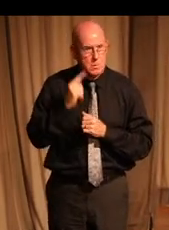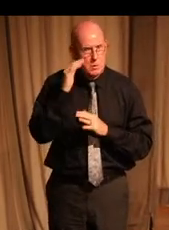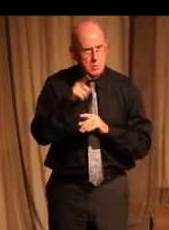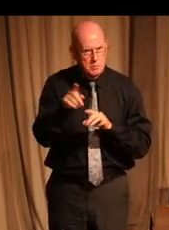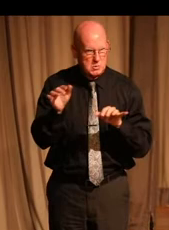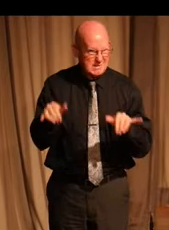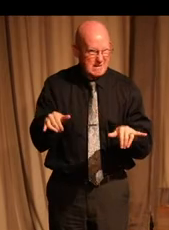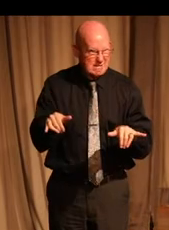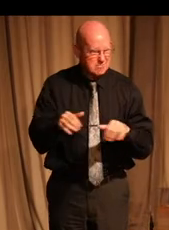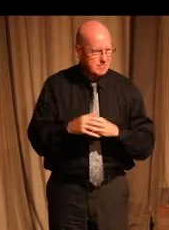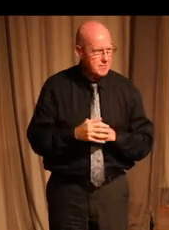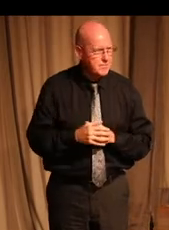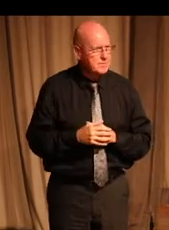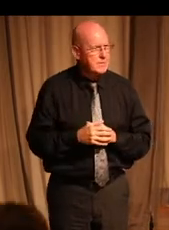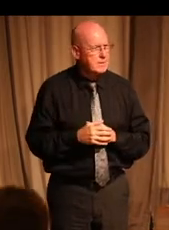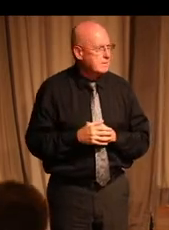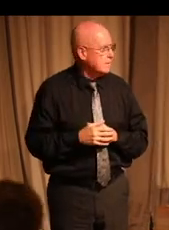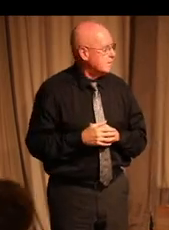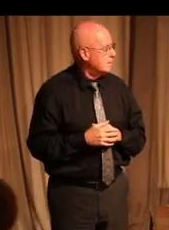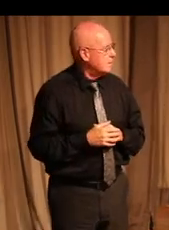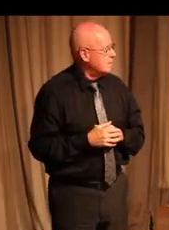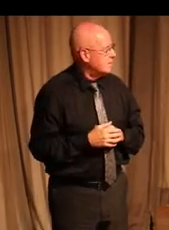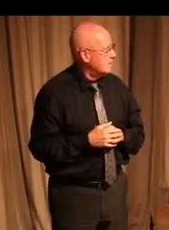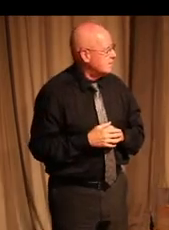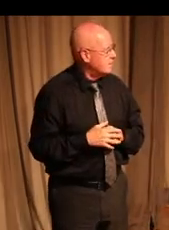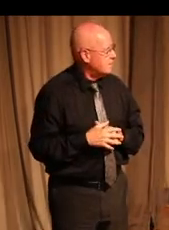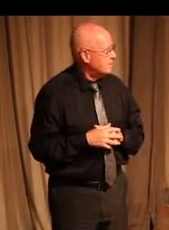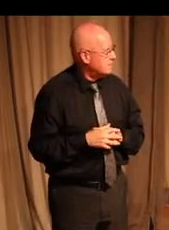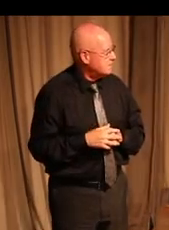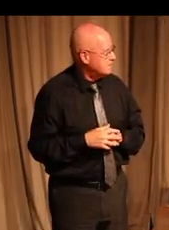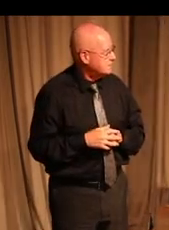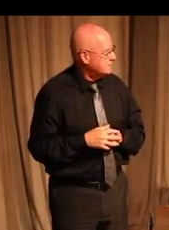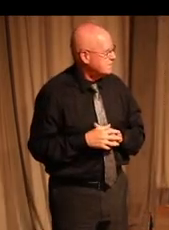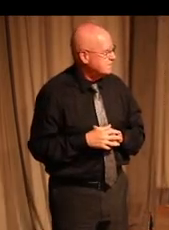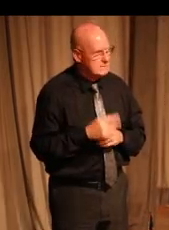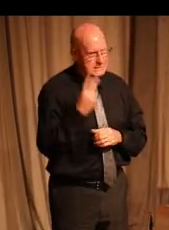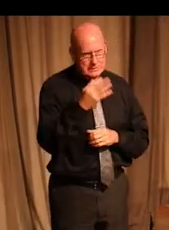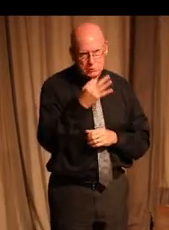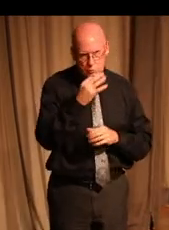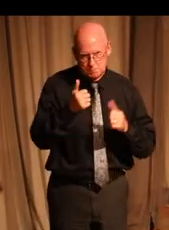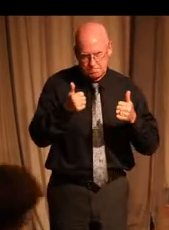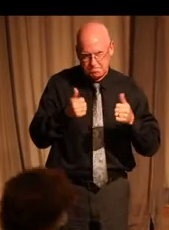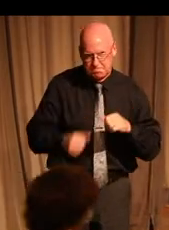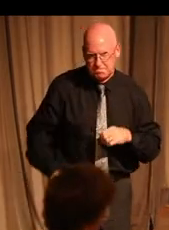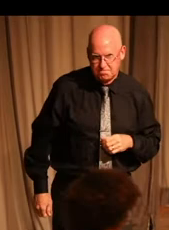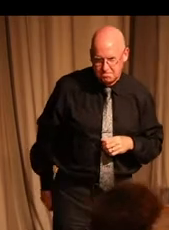you'll stick around. And then tonight we're dancing, so you can't miss that either. See you soon.